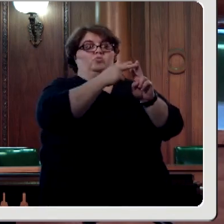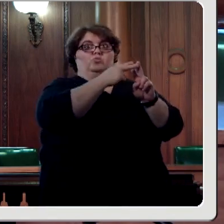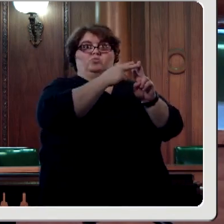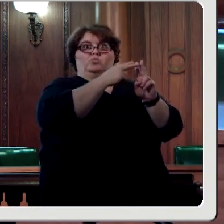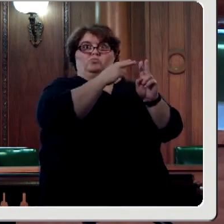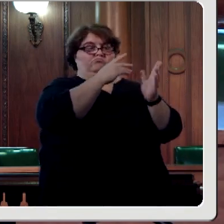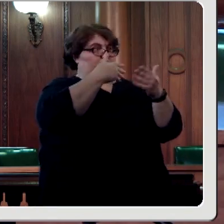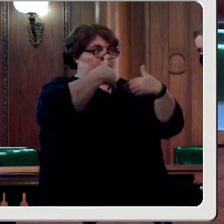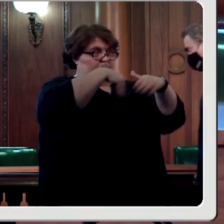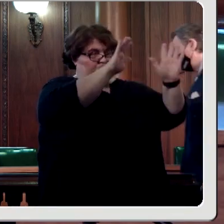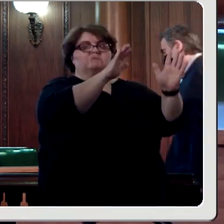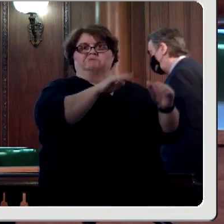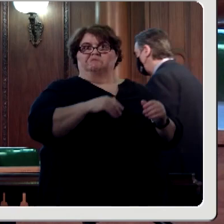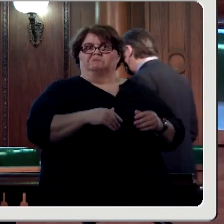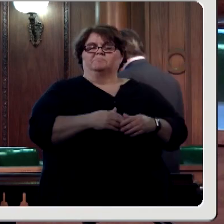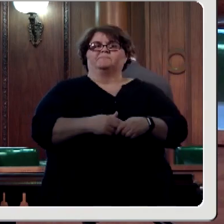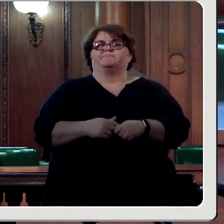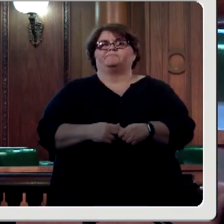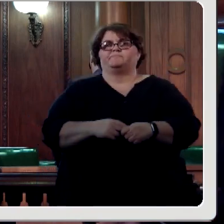so much.